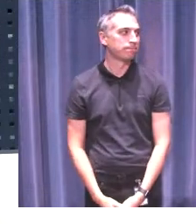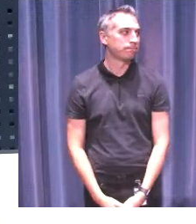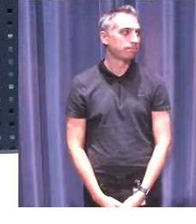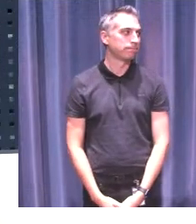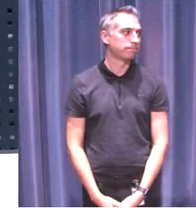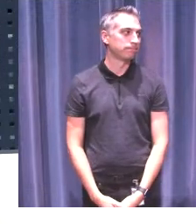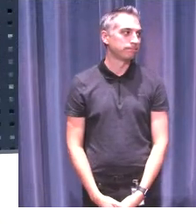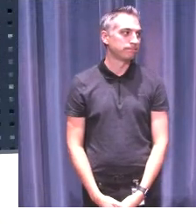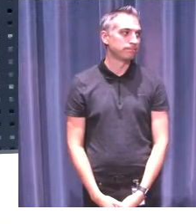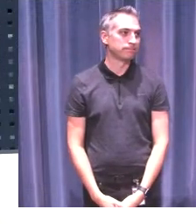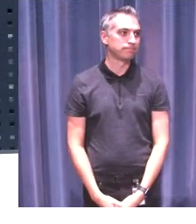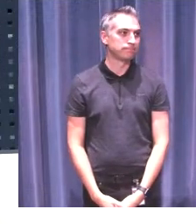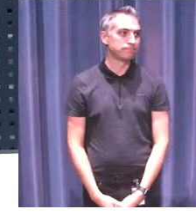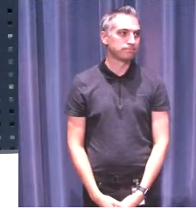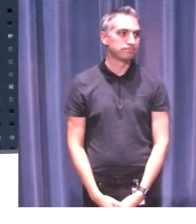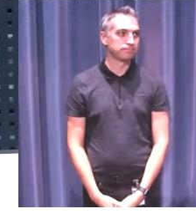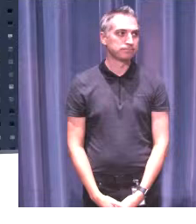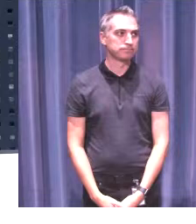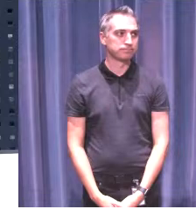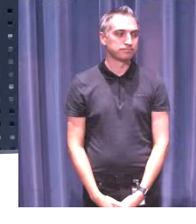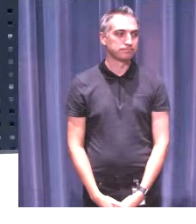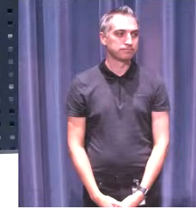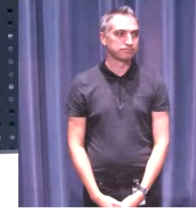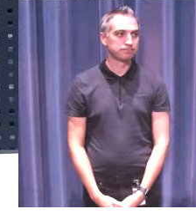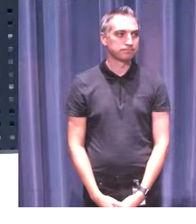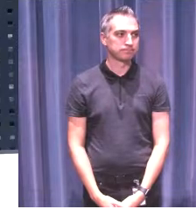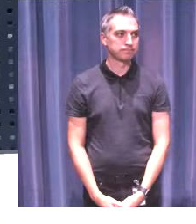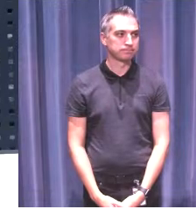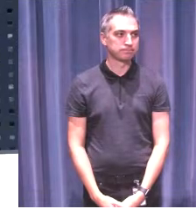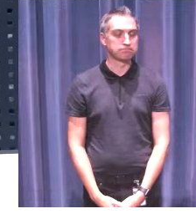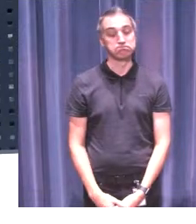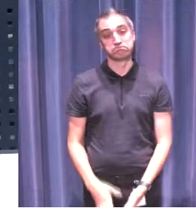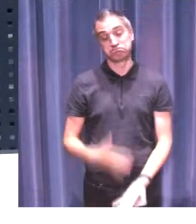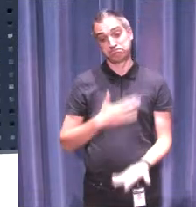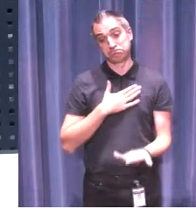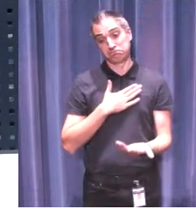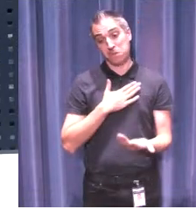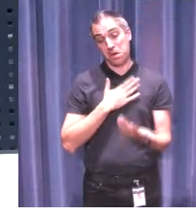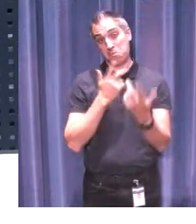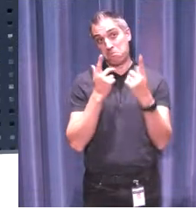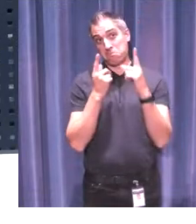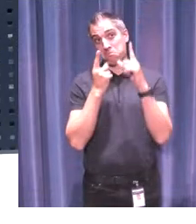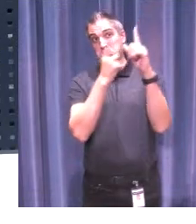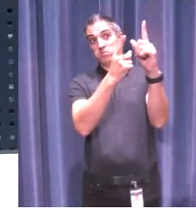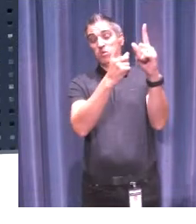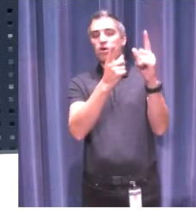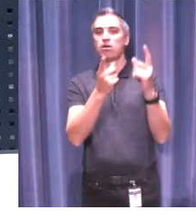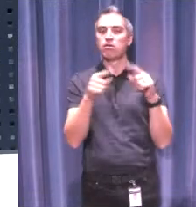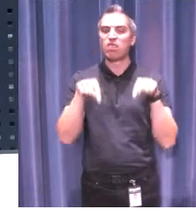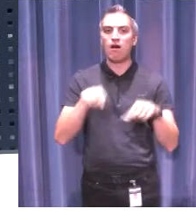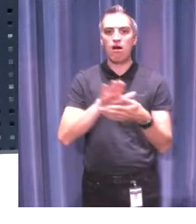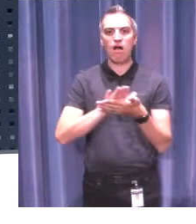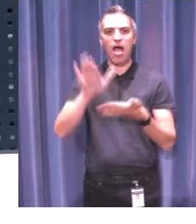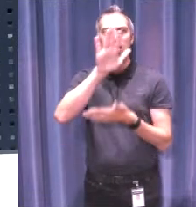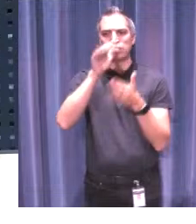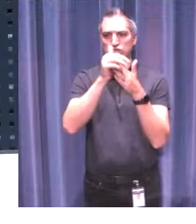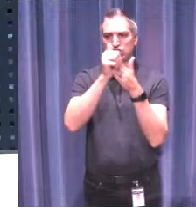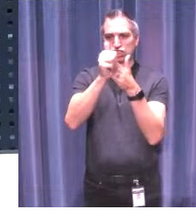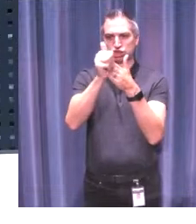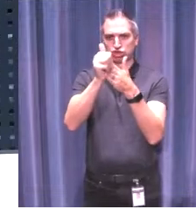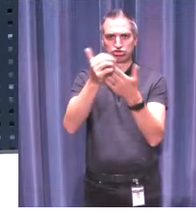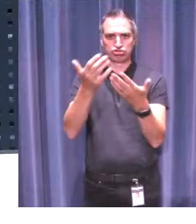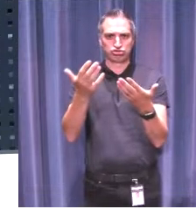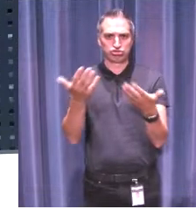Where I'd like to be is a leader college in